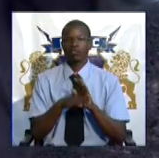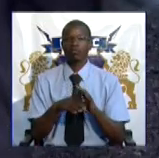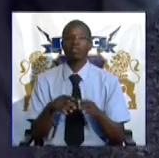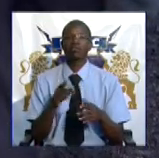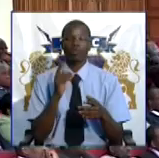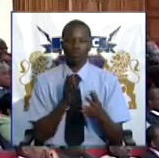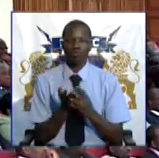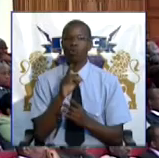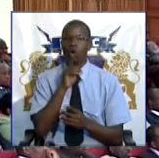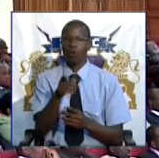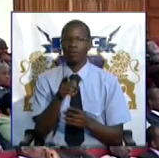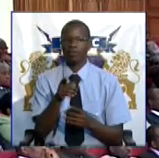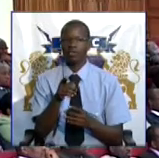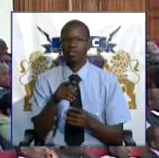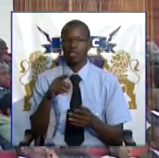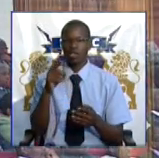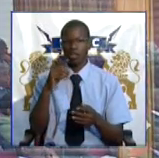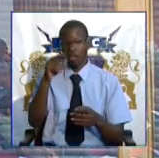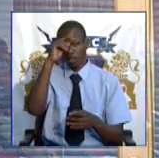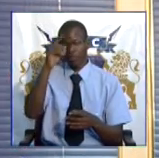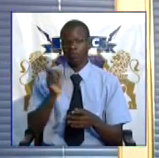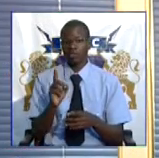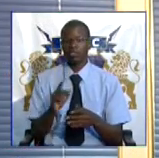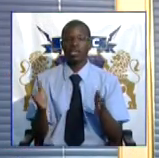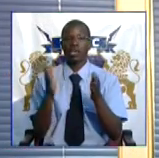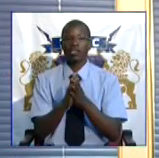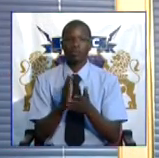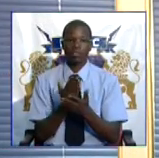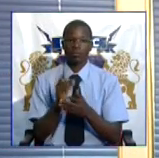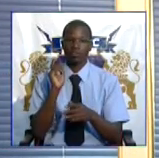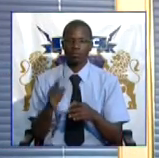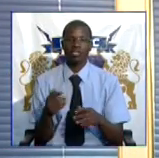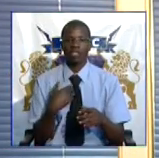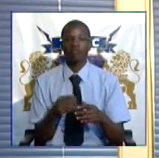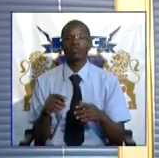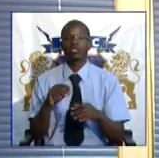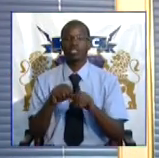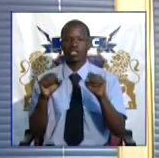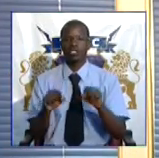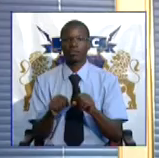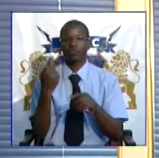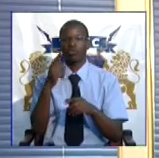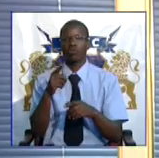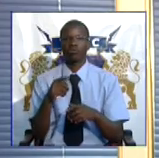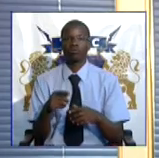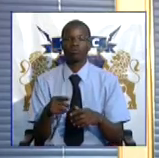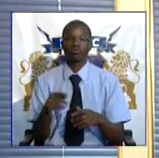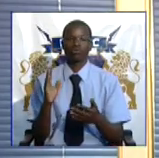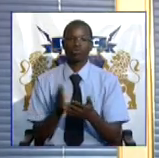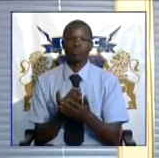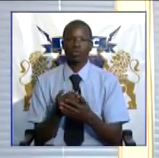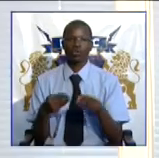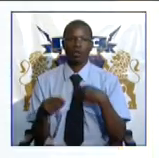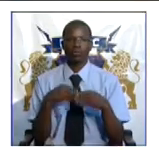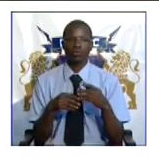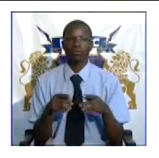institute integrity testing systems. Invariably, this led to a policy resolution